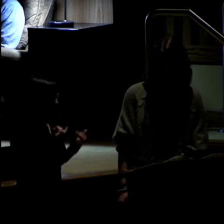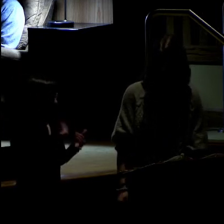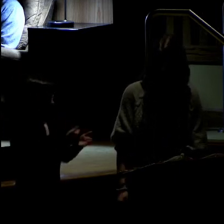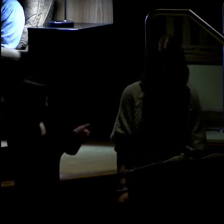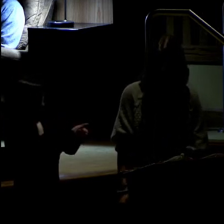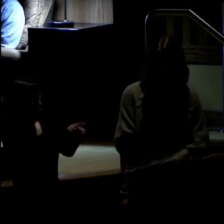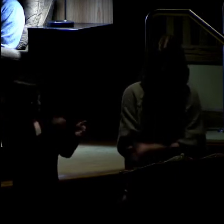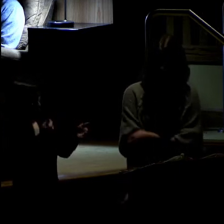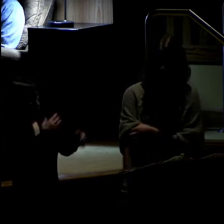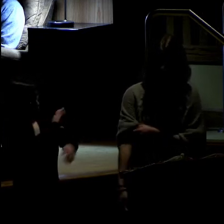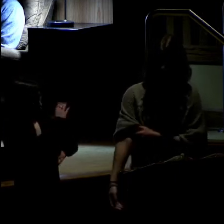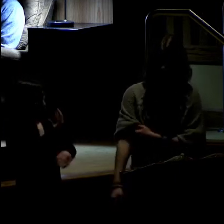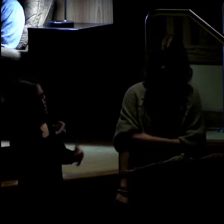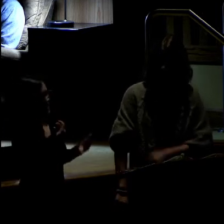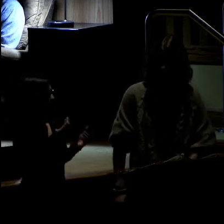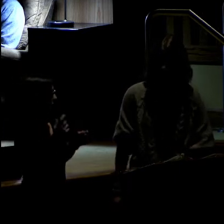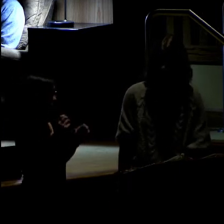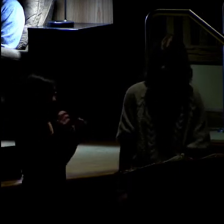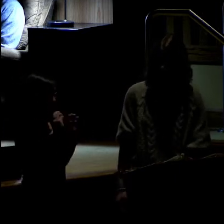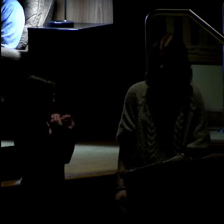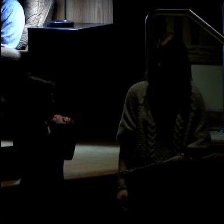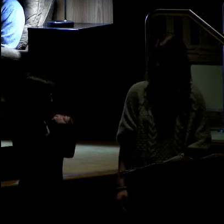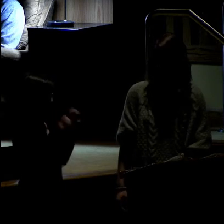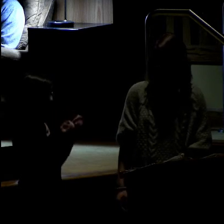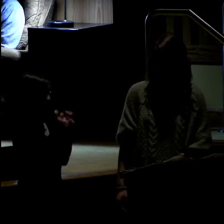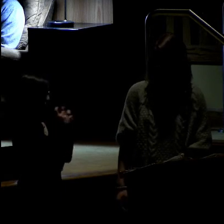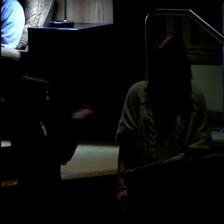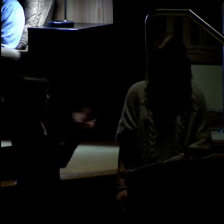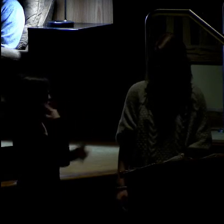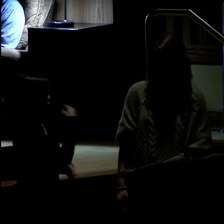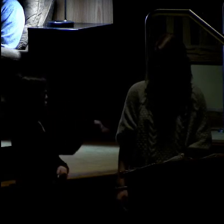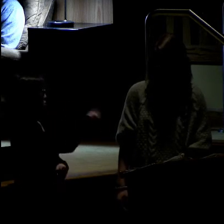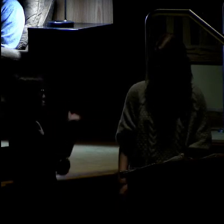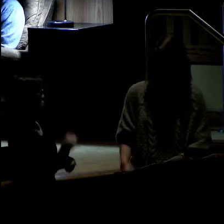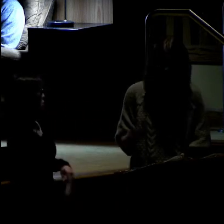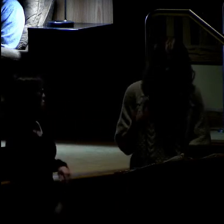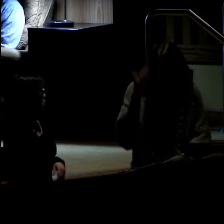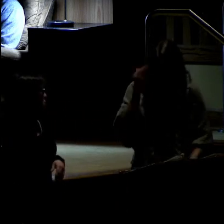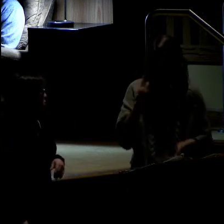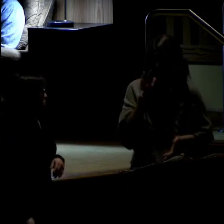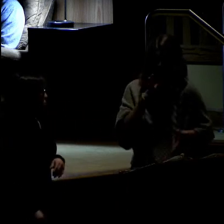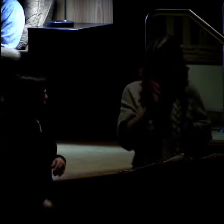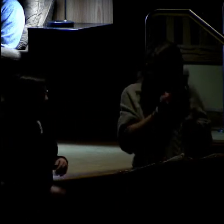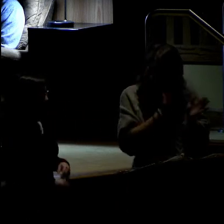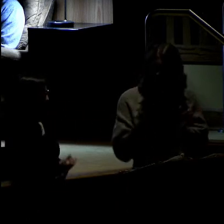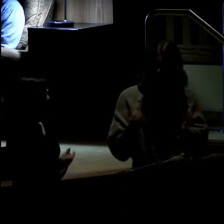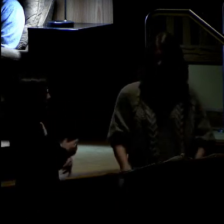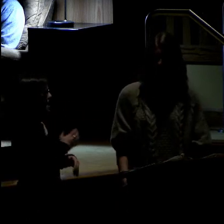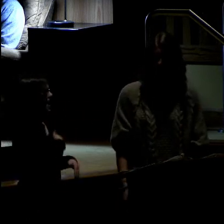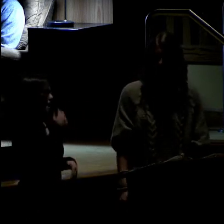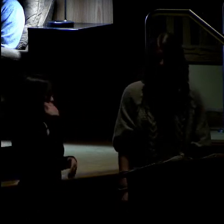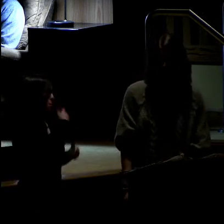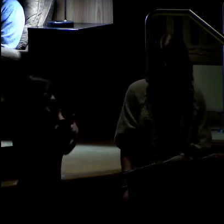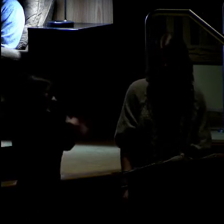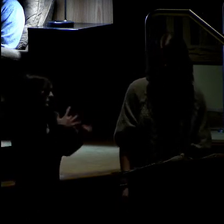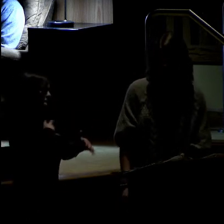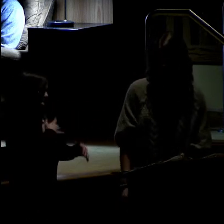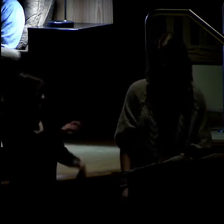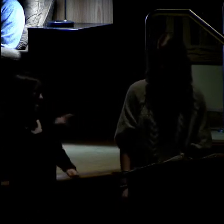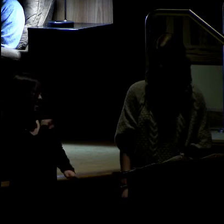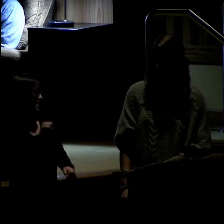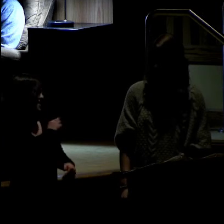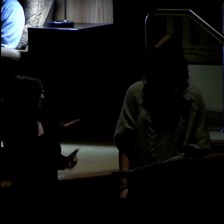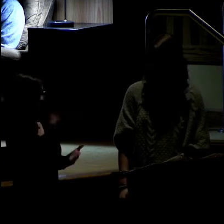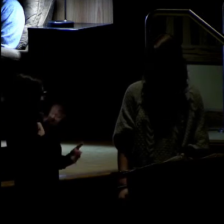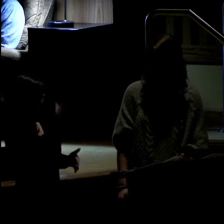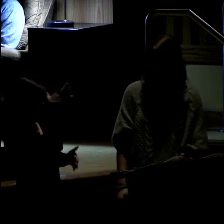have any presents, not even one. That's what we've been planning all along. I know, but I still feel guilty. Your father would have made sure you had